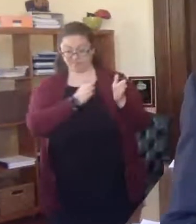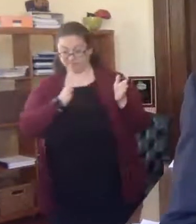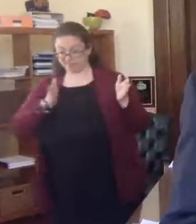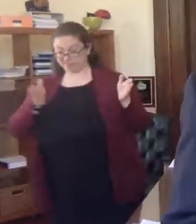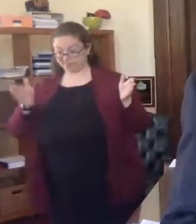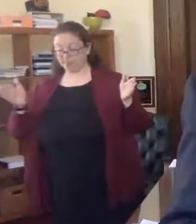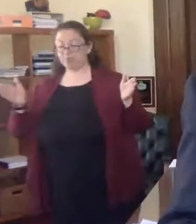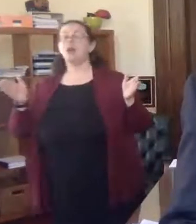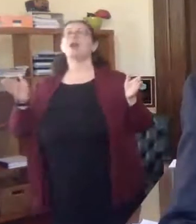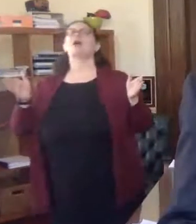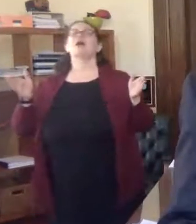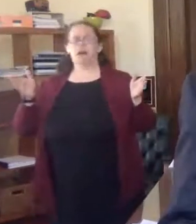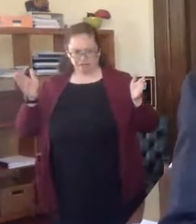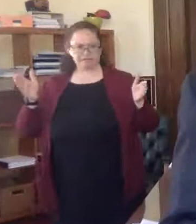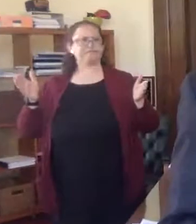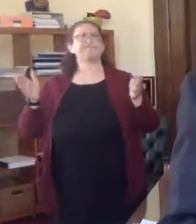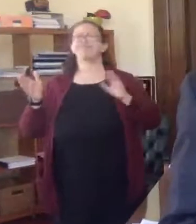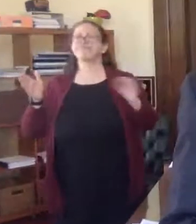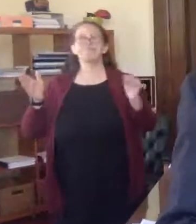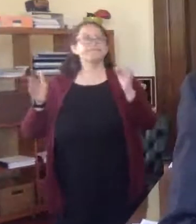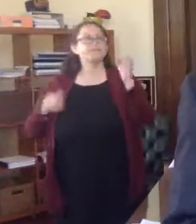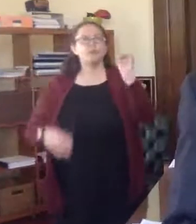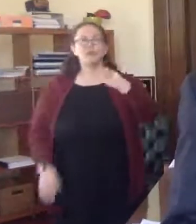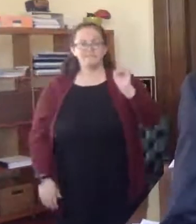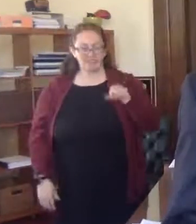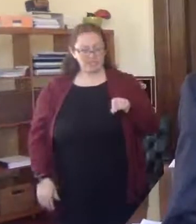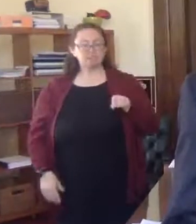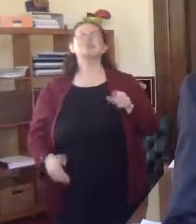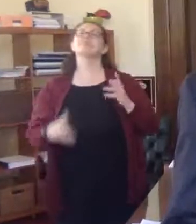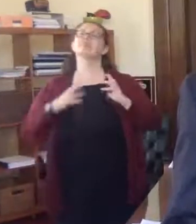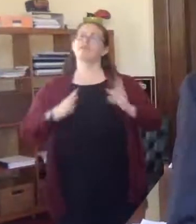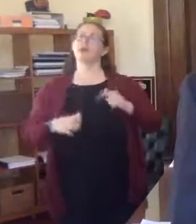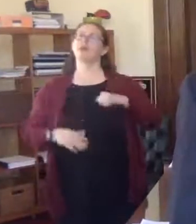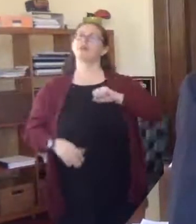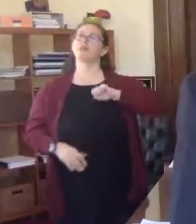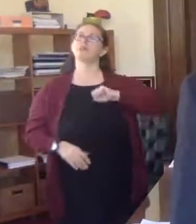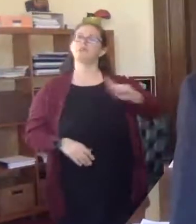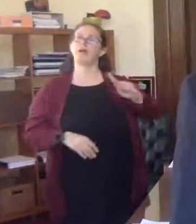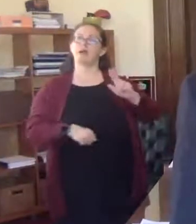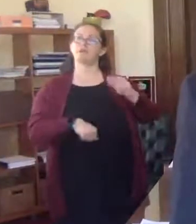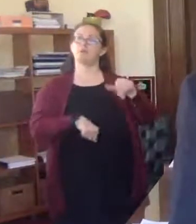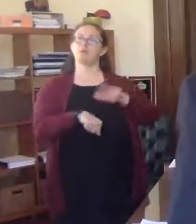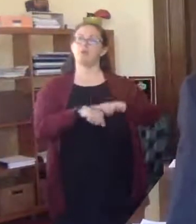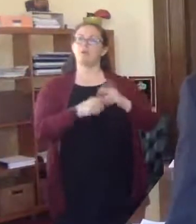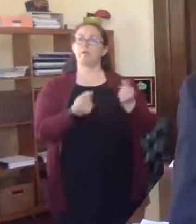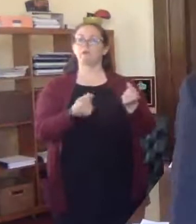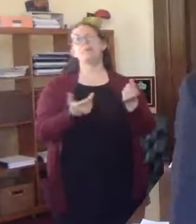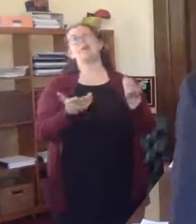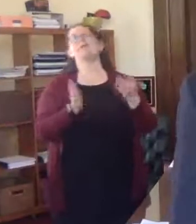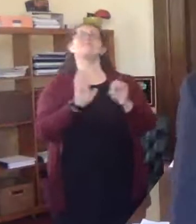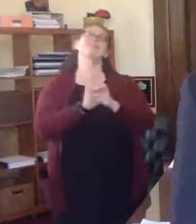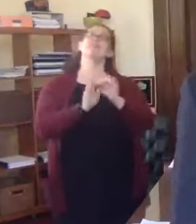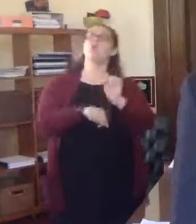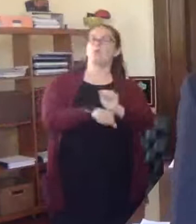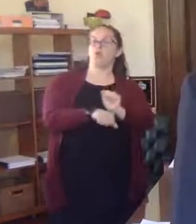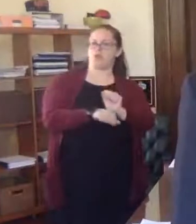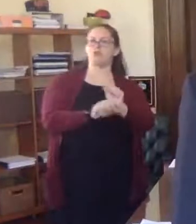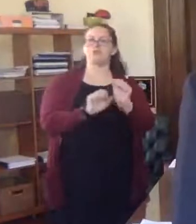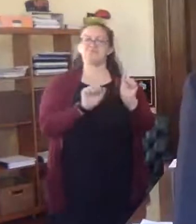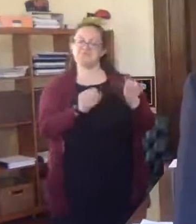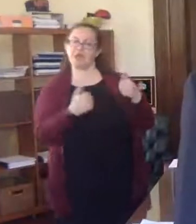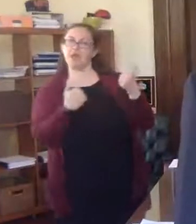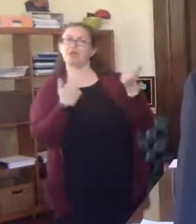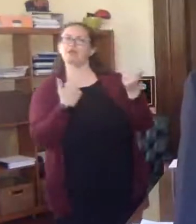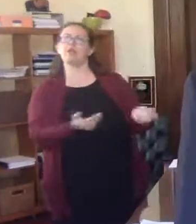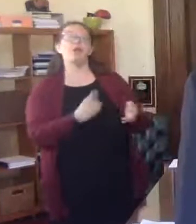are deemed to be non-infectious, and then they're able to be cleared and returned to their normal duties, which includes work. However, in the event that